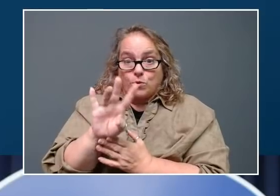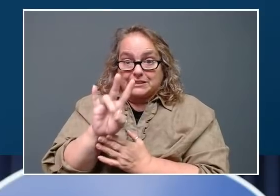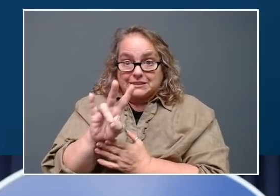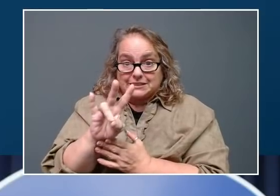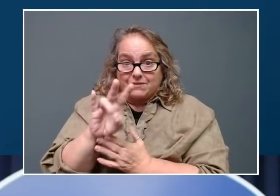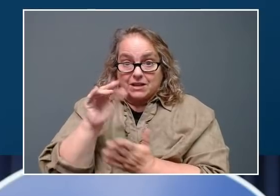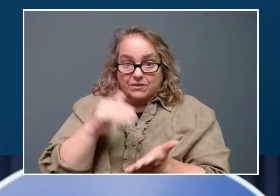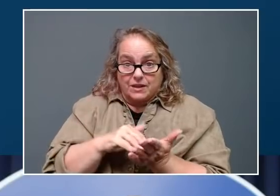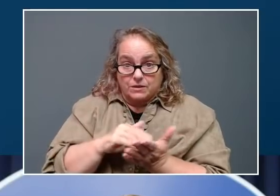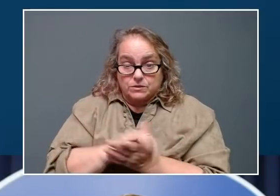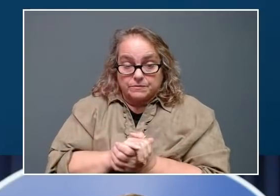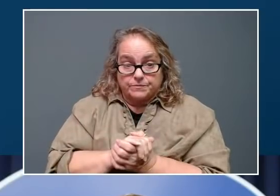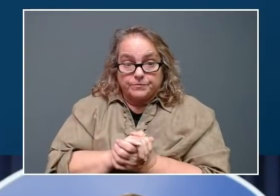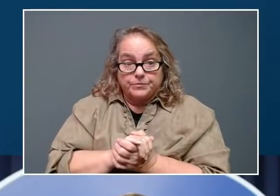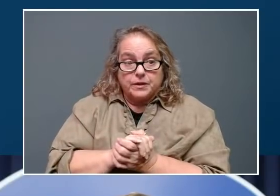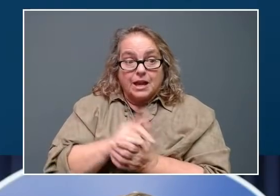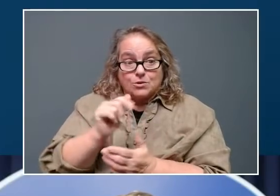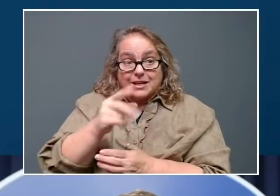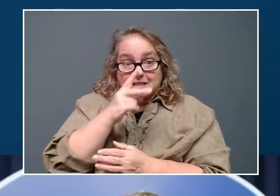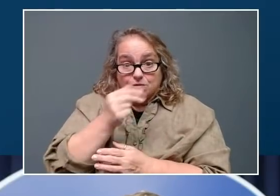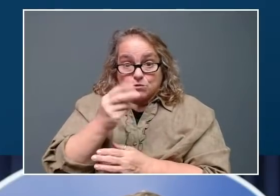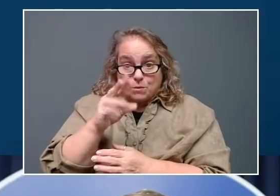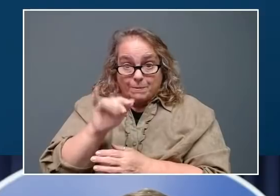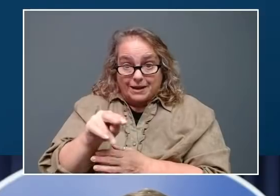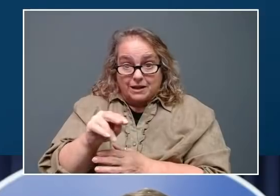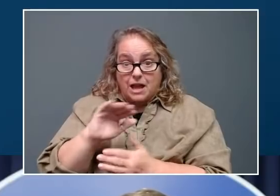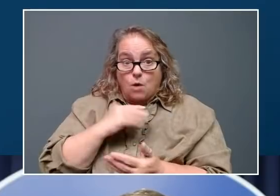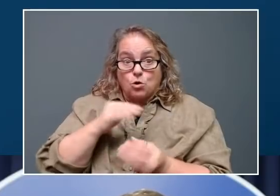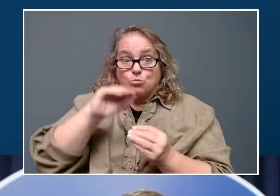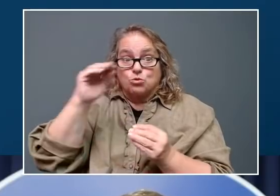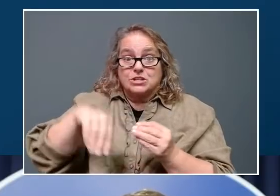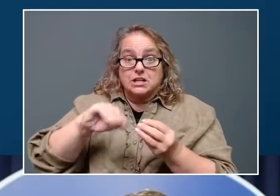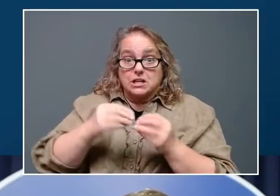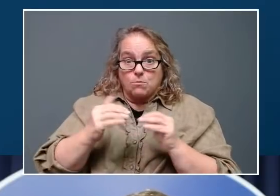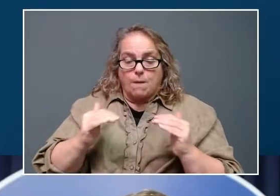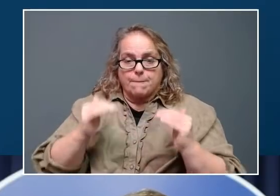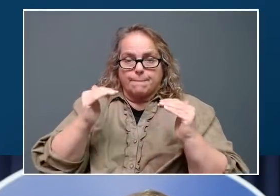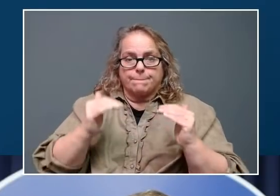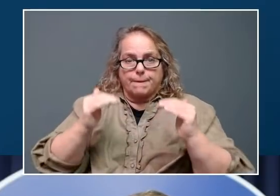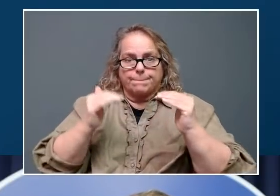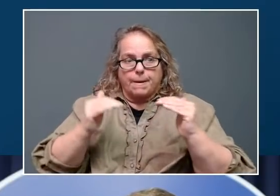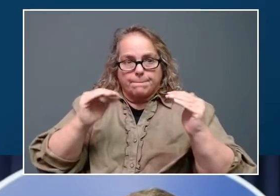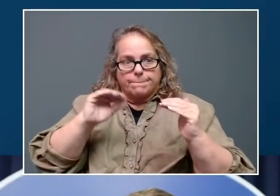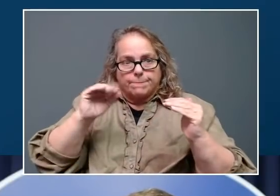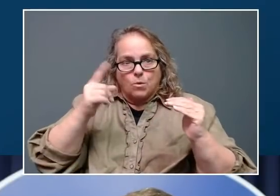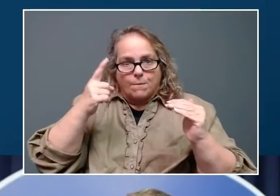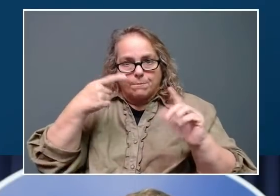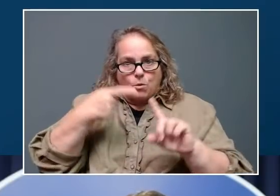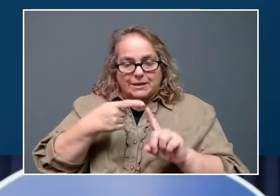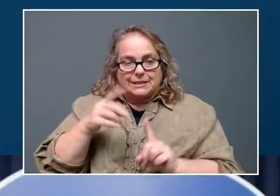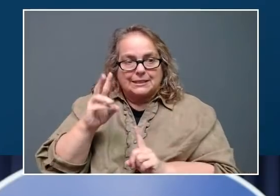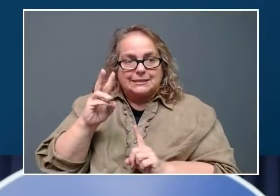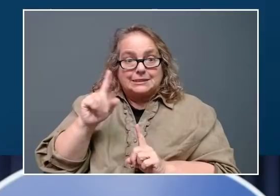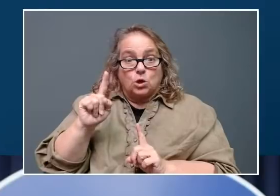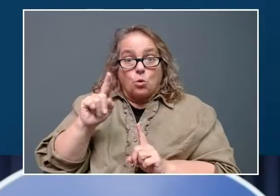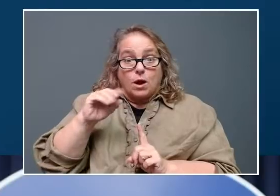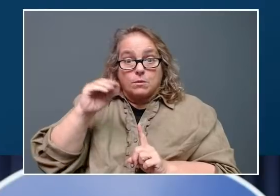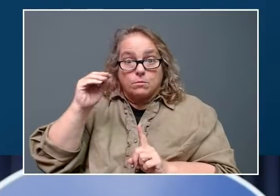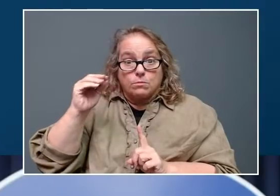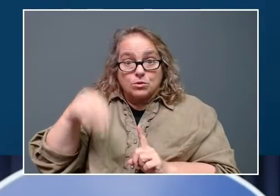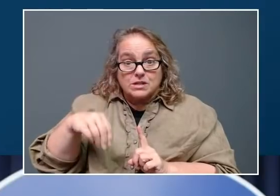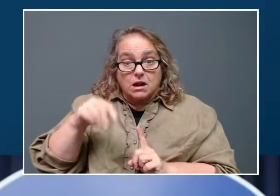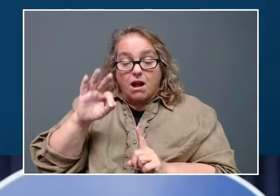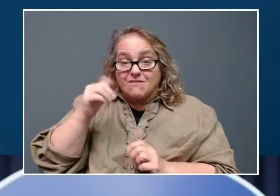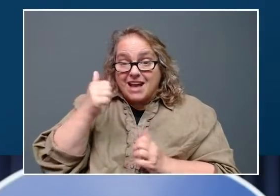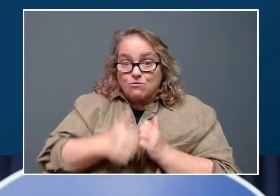2,703,247. And as we'll see in a minute, it brings our percentage up a point. Now, 61% of every man, woman, and child living